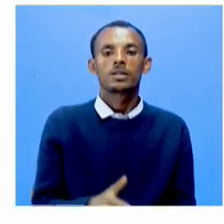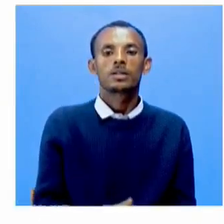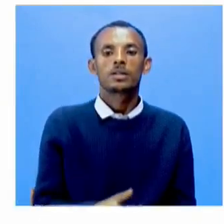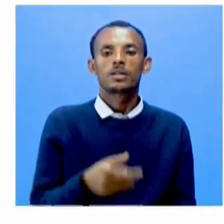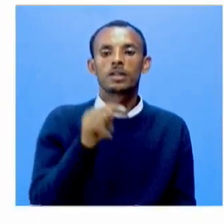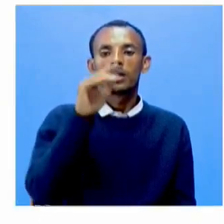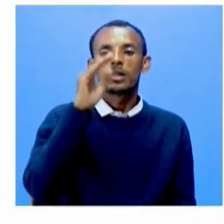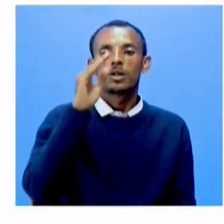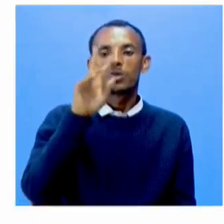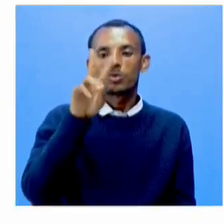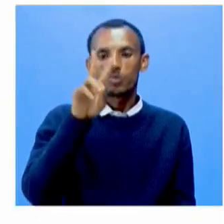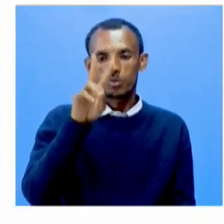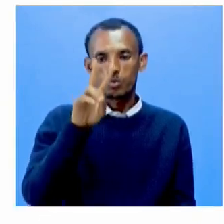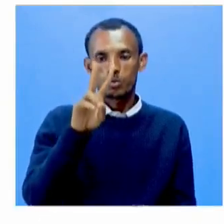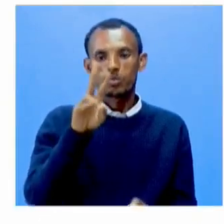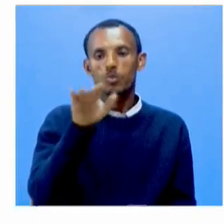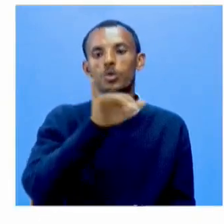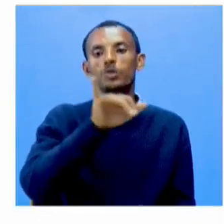corresponding